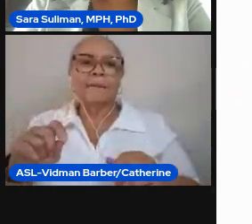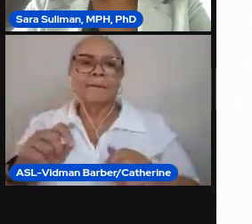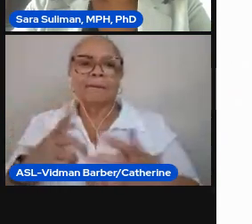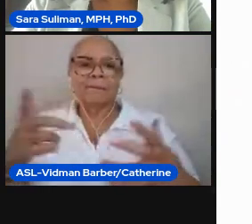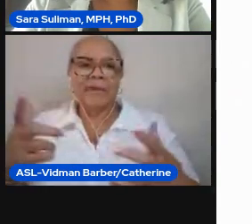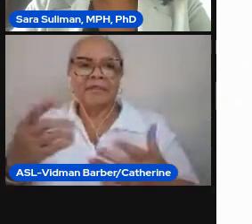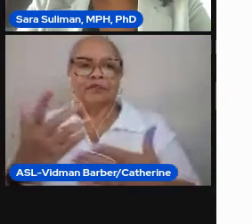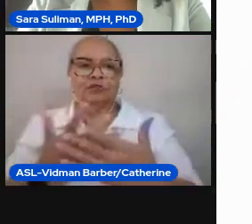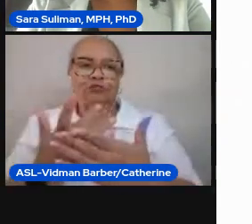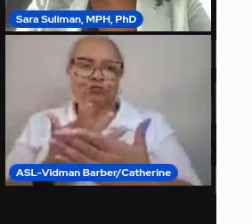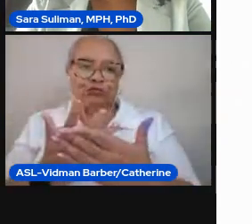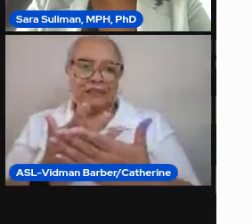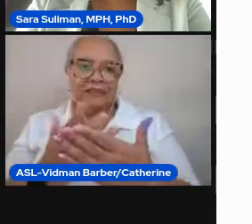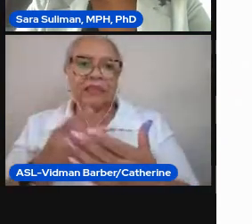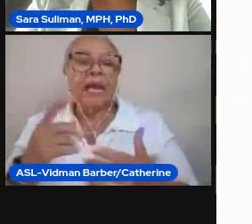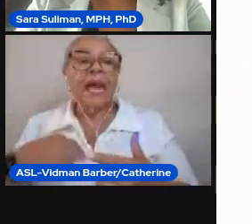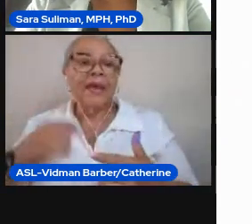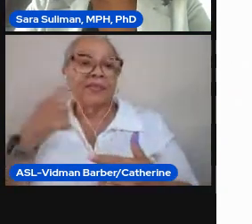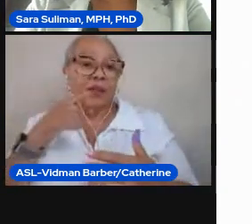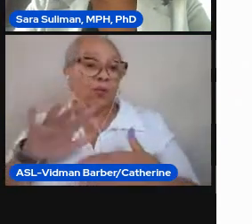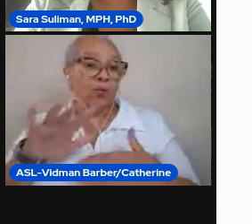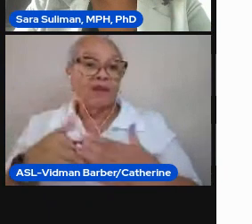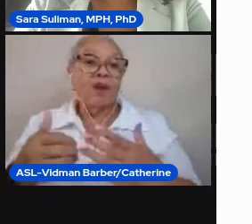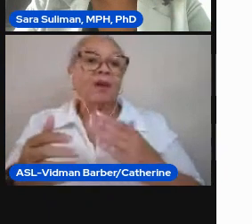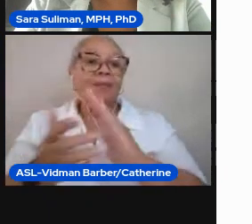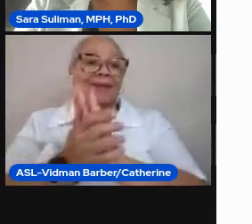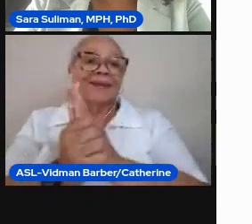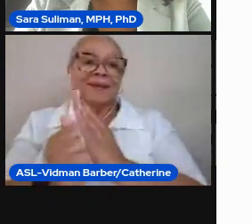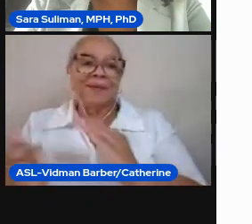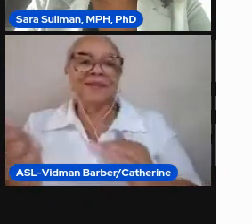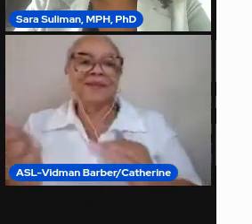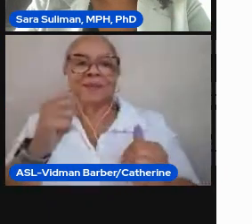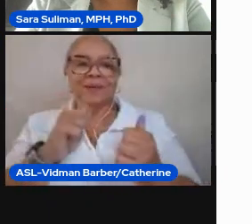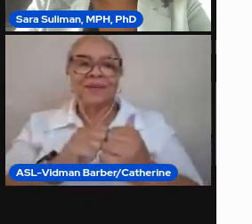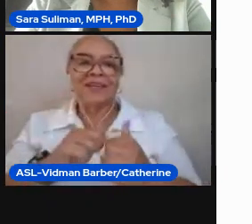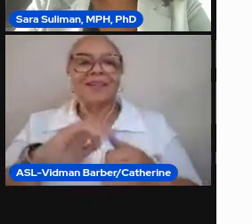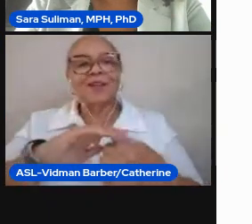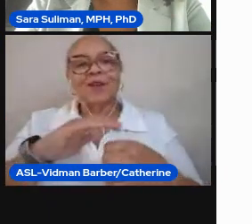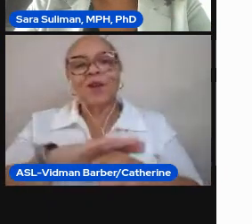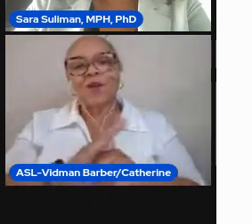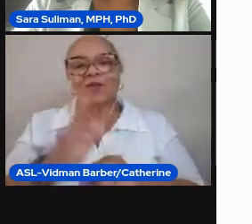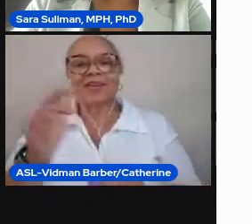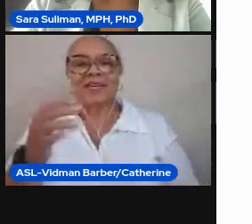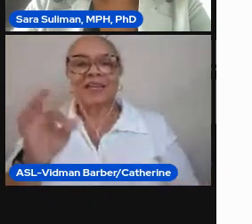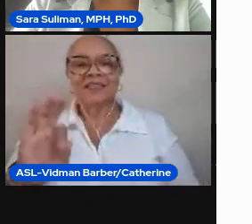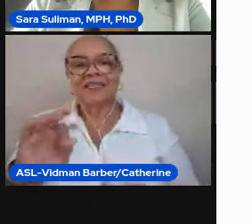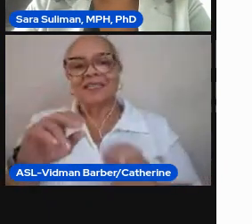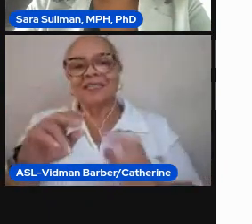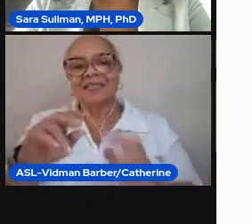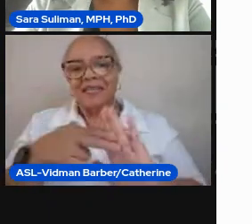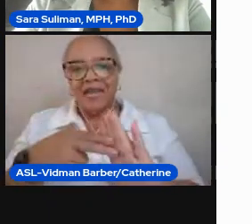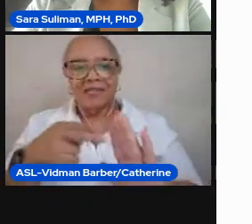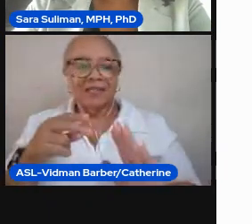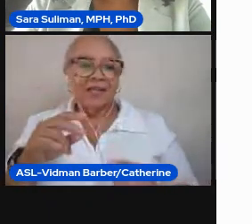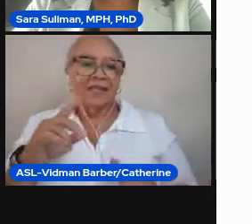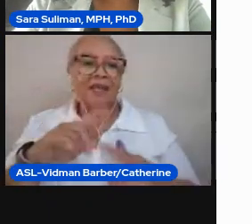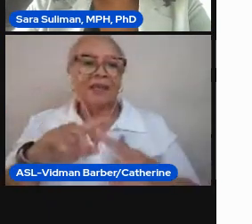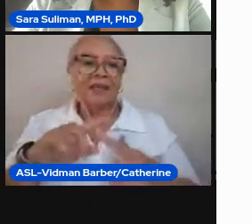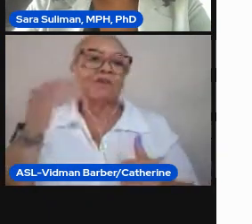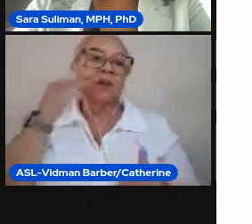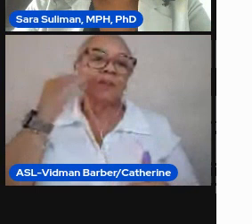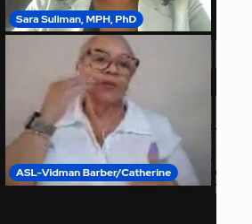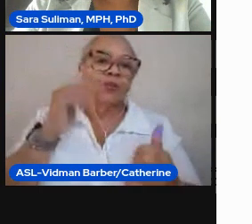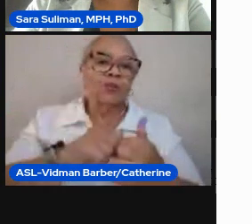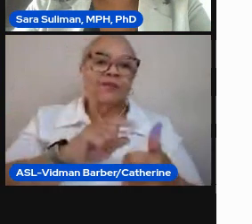screening. So I think we've all become experts in COVID-19 diagnostics. We're familiar with